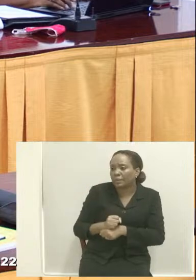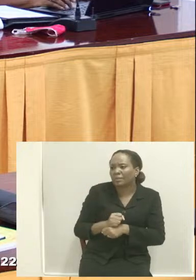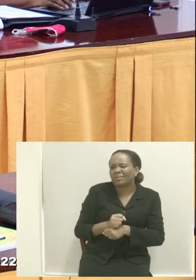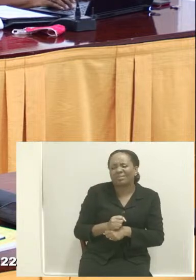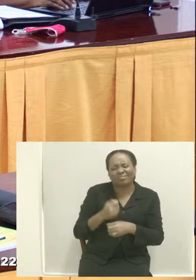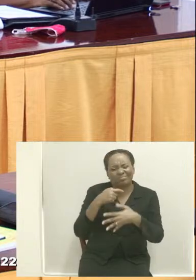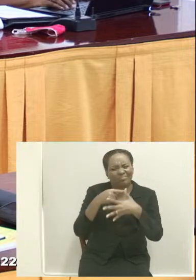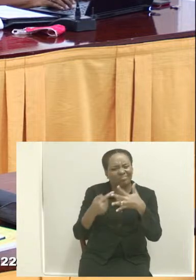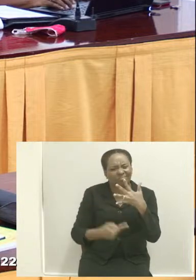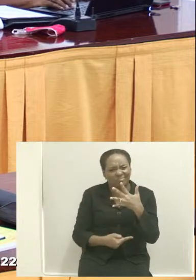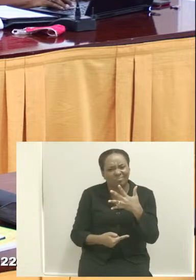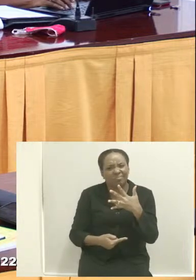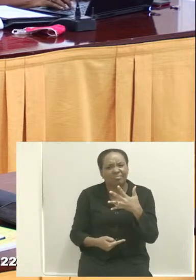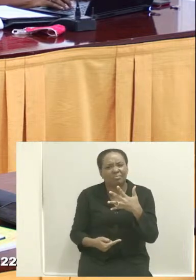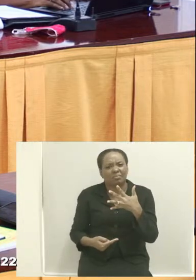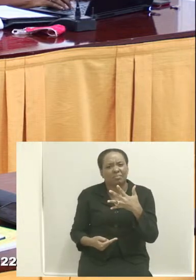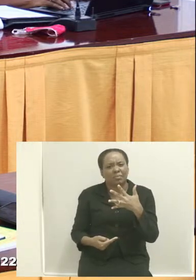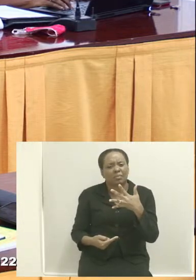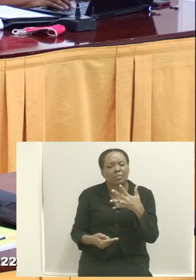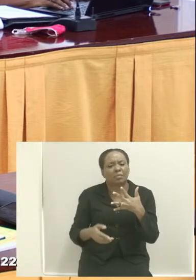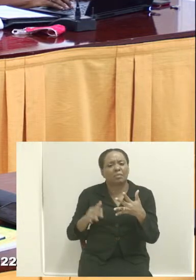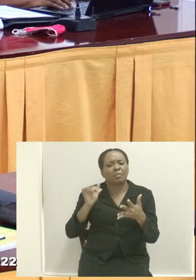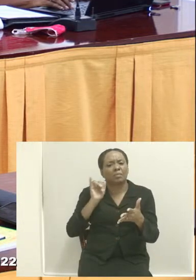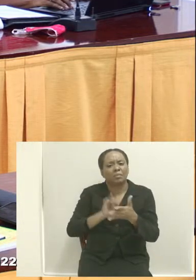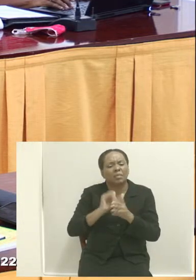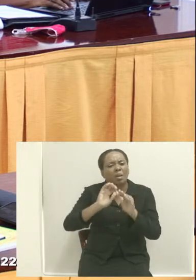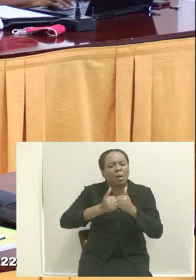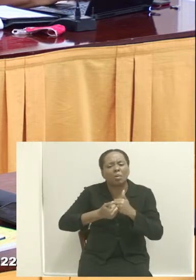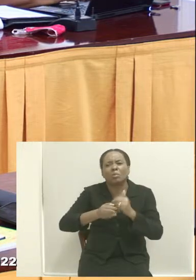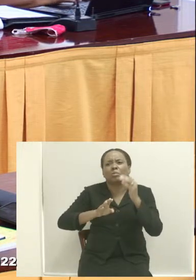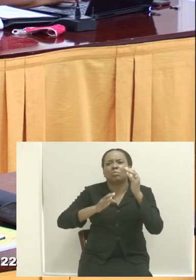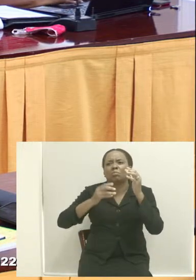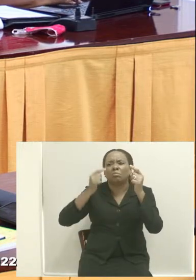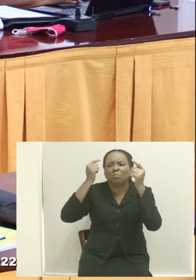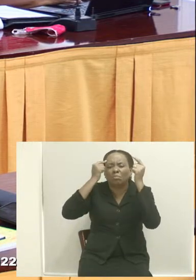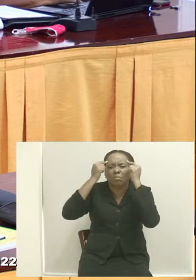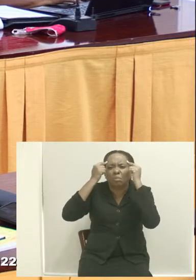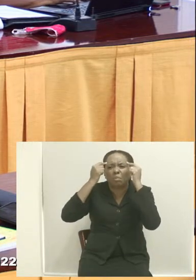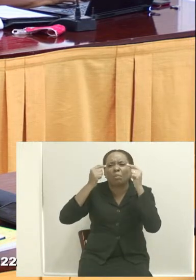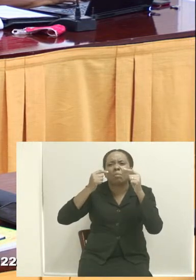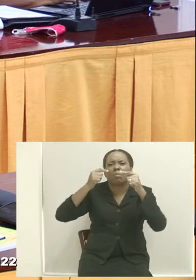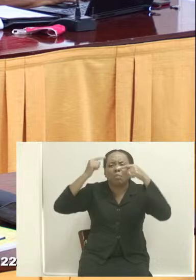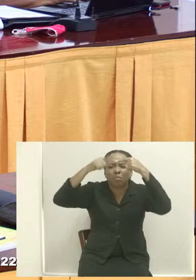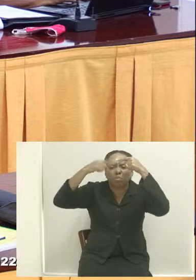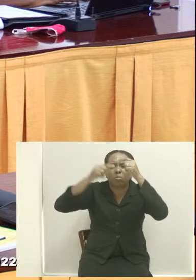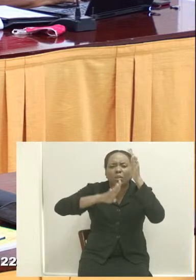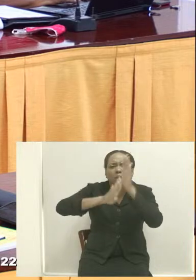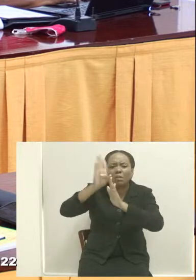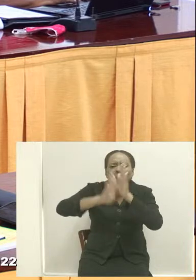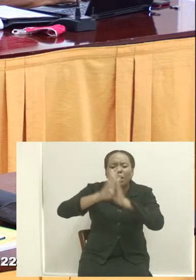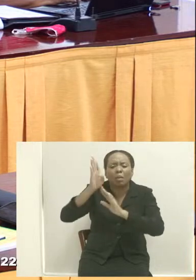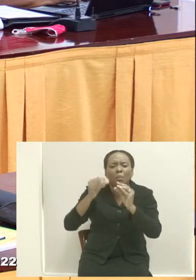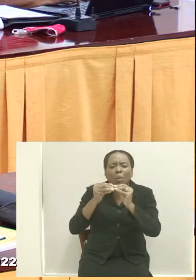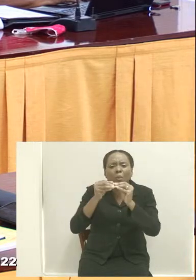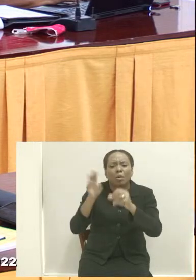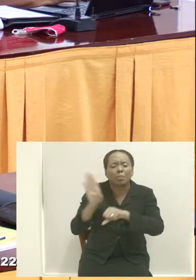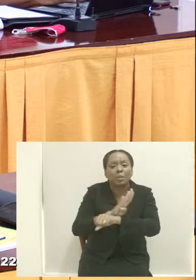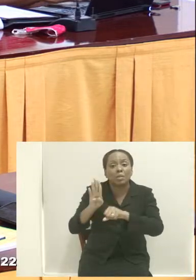world that is thinking progressively as mechanisms within which or by which you